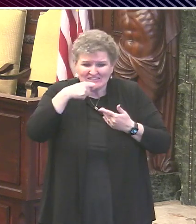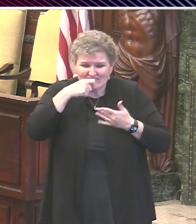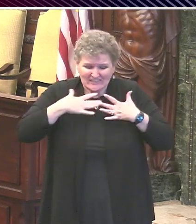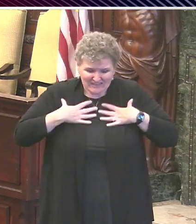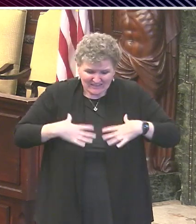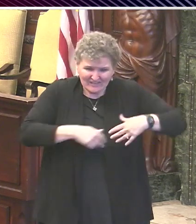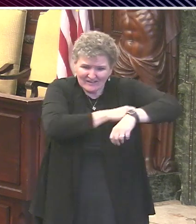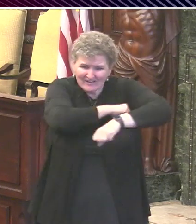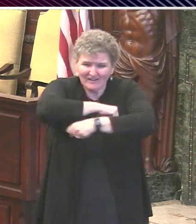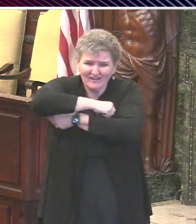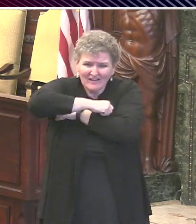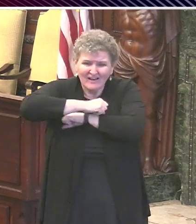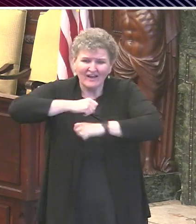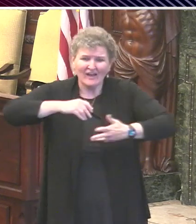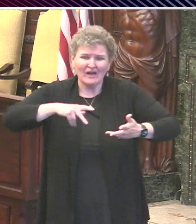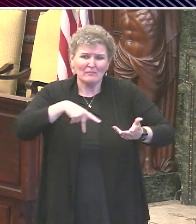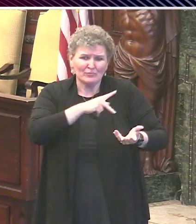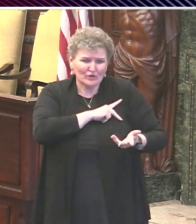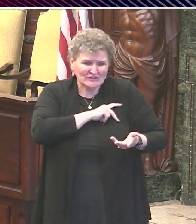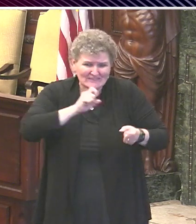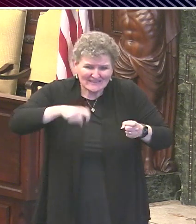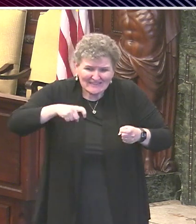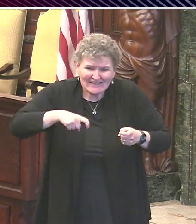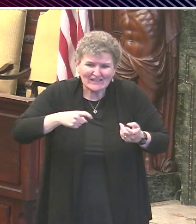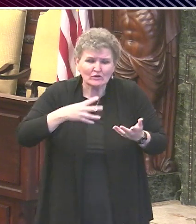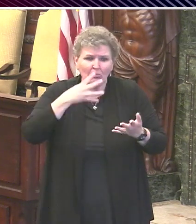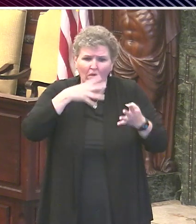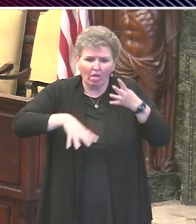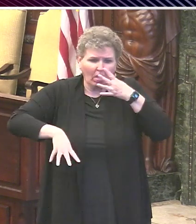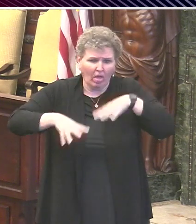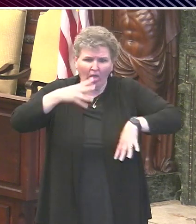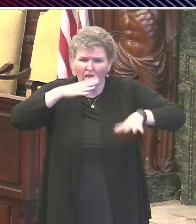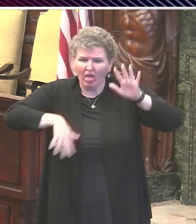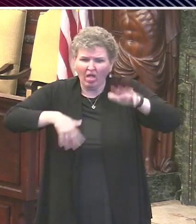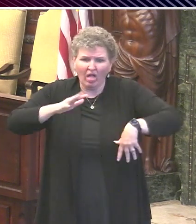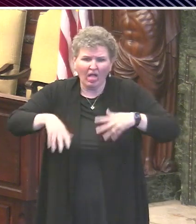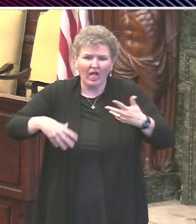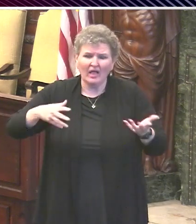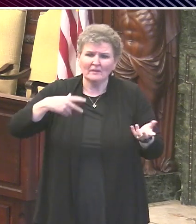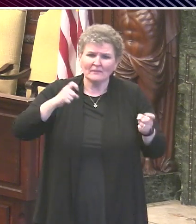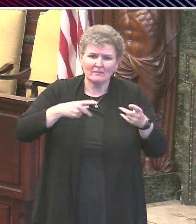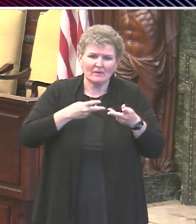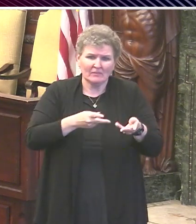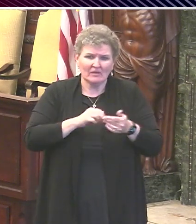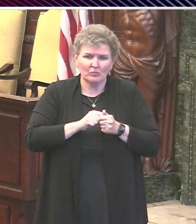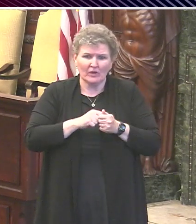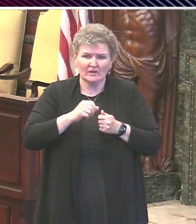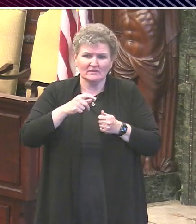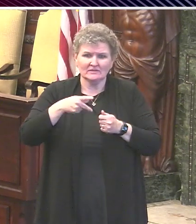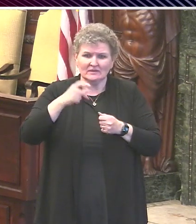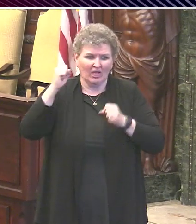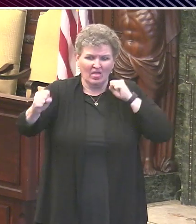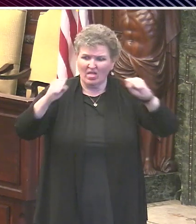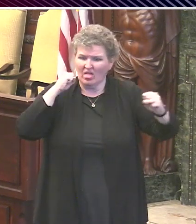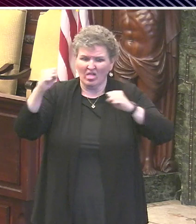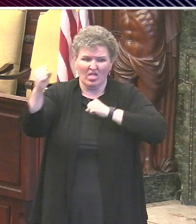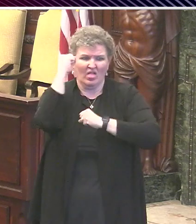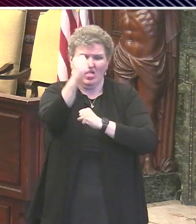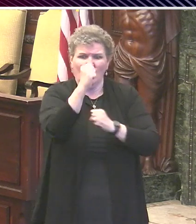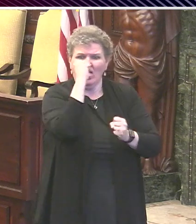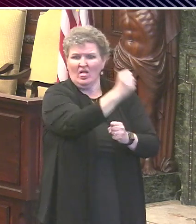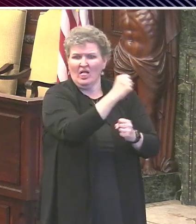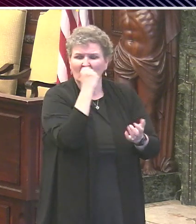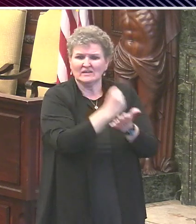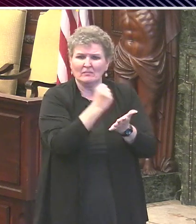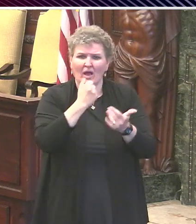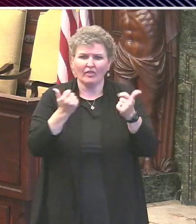personal needs. There are issues of violence. People have been stabbed there. There are issues of unknown issues of COVID,